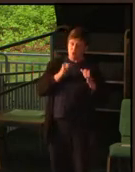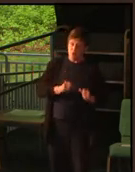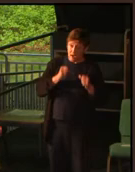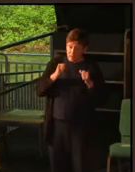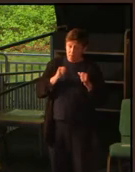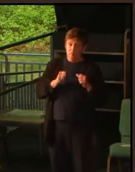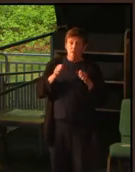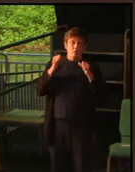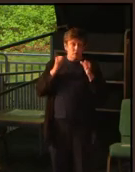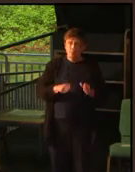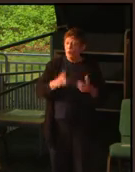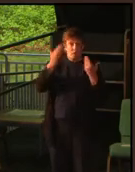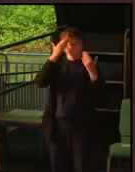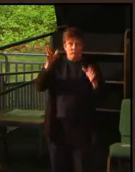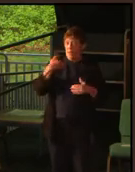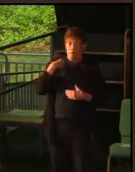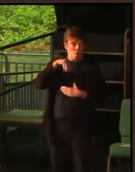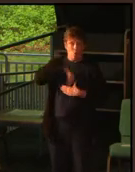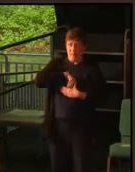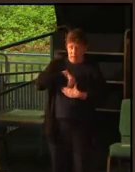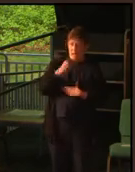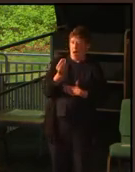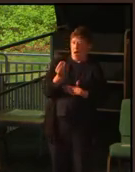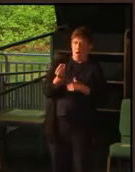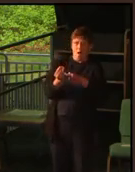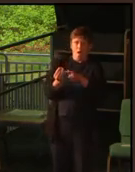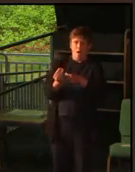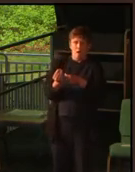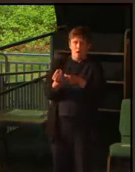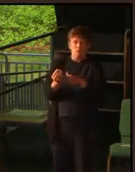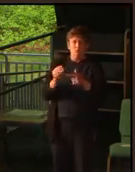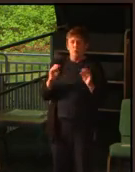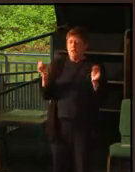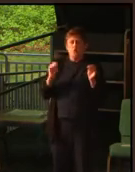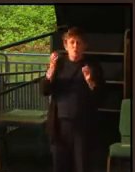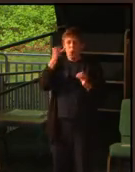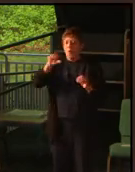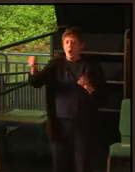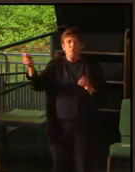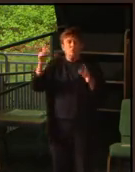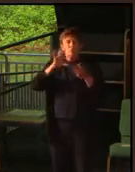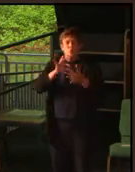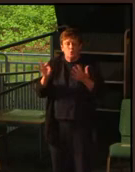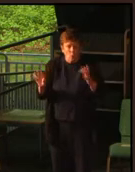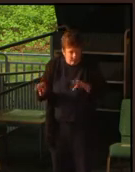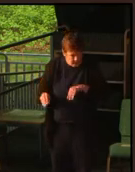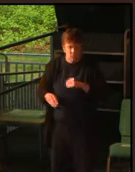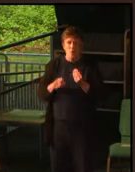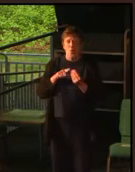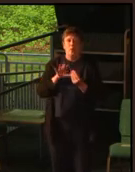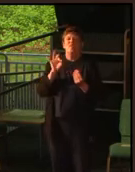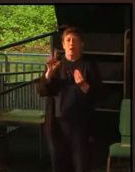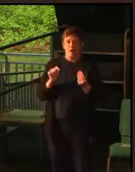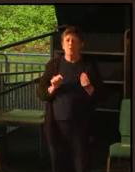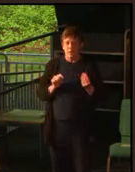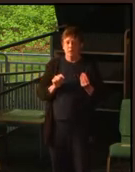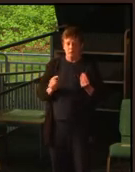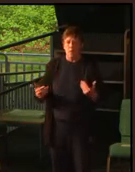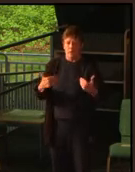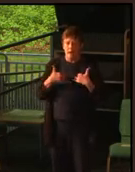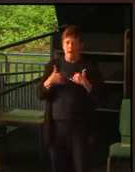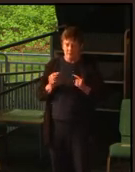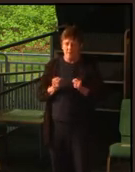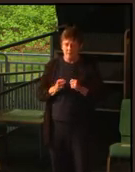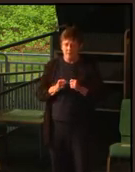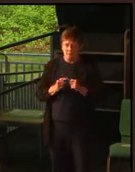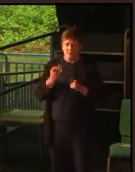that we didn't know we had until we had no other choice but to have it, got